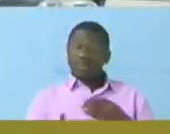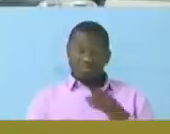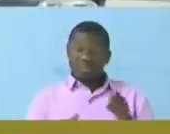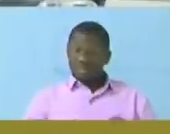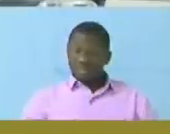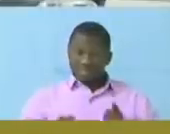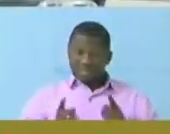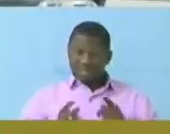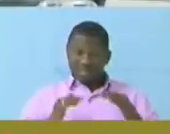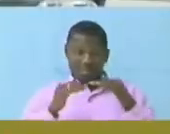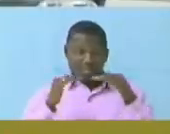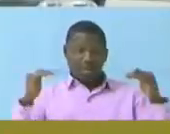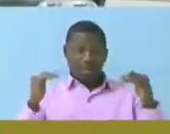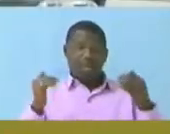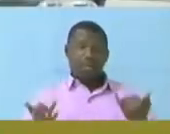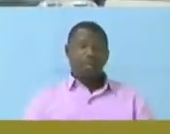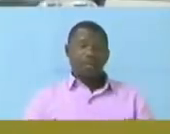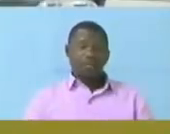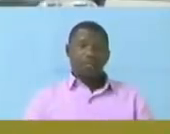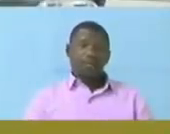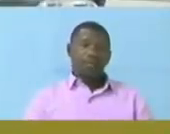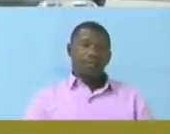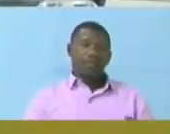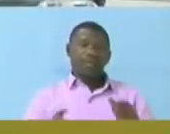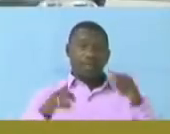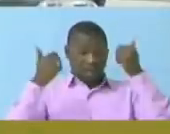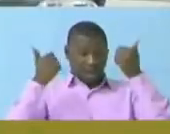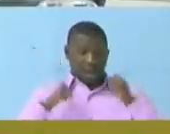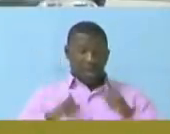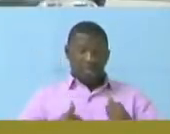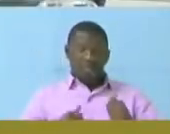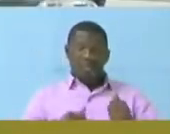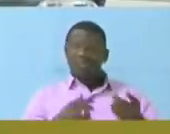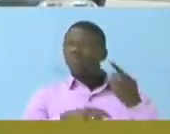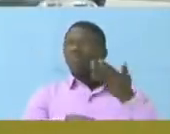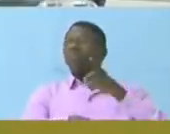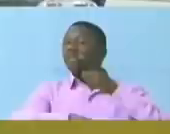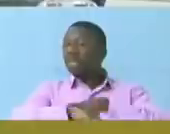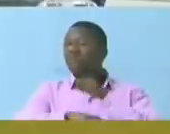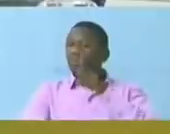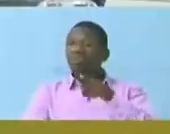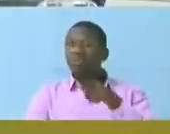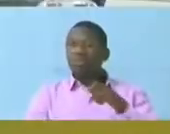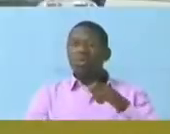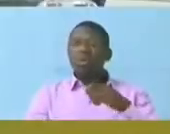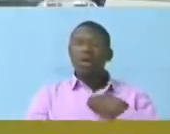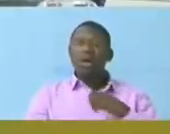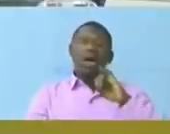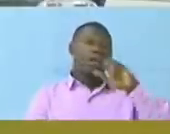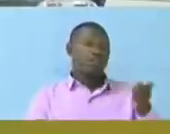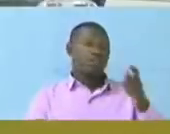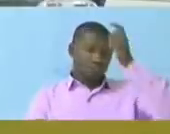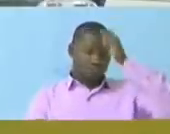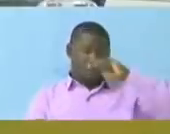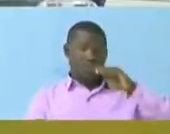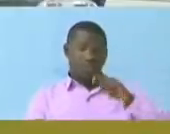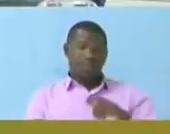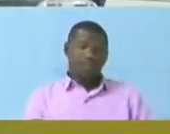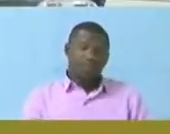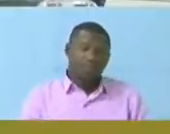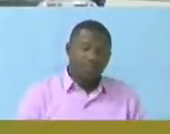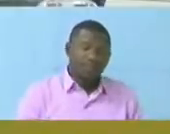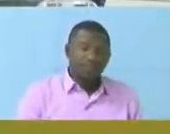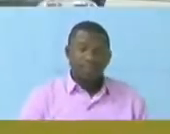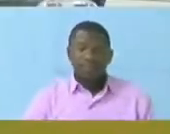Yeah, definitely. It happened during your watch. Yes, it happened during my